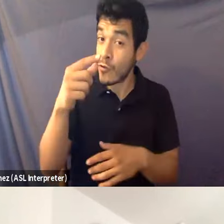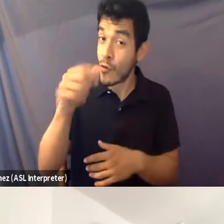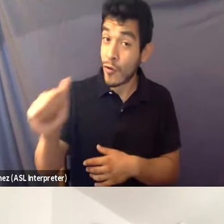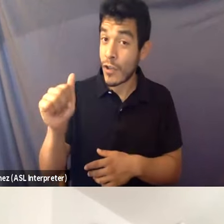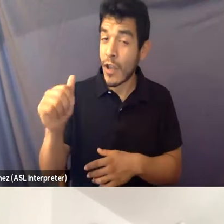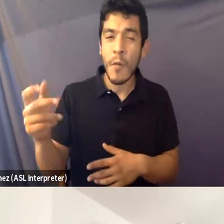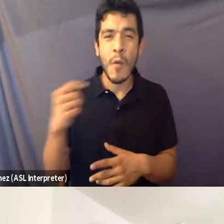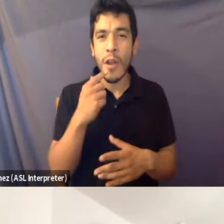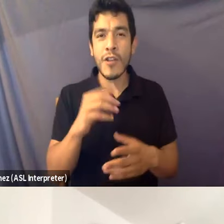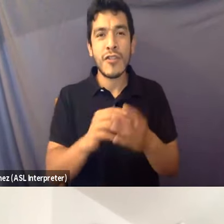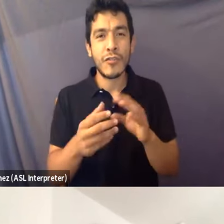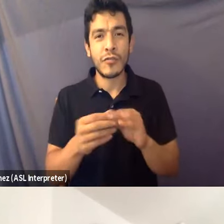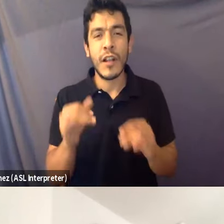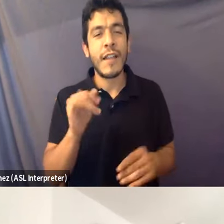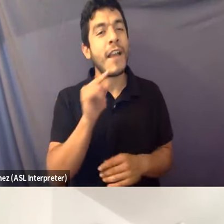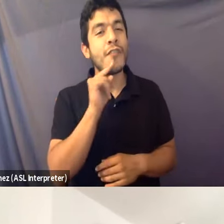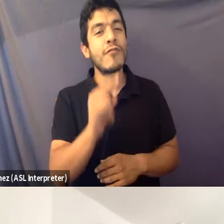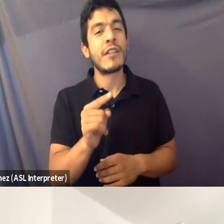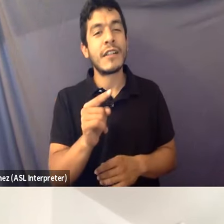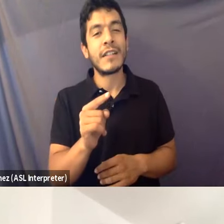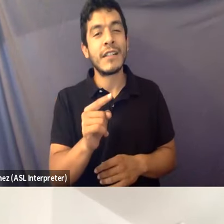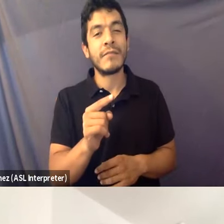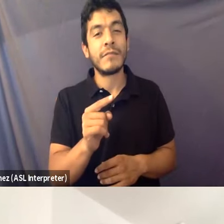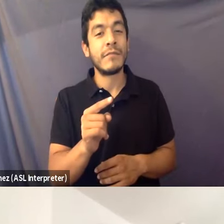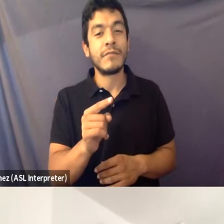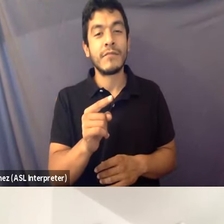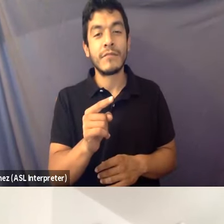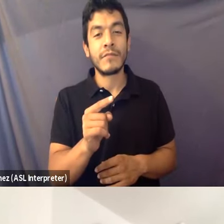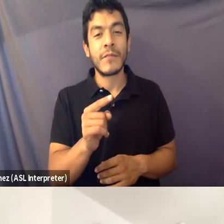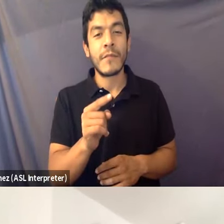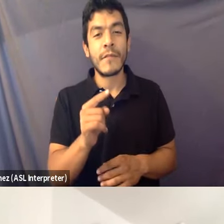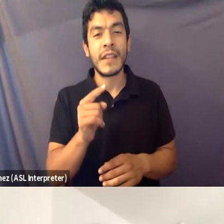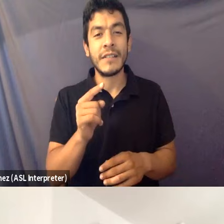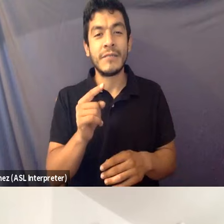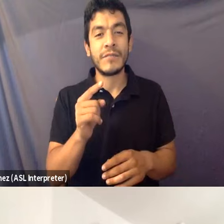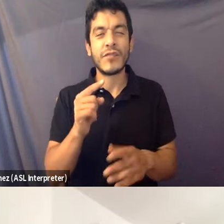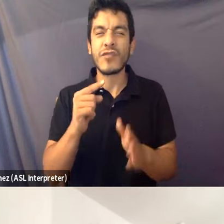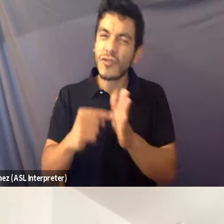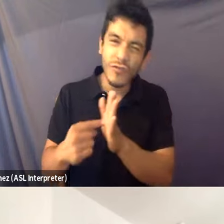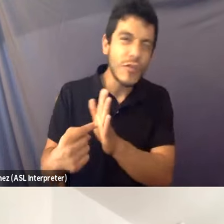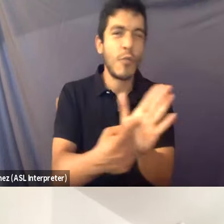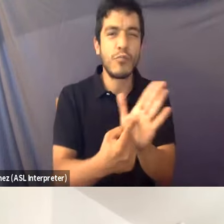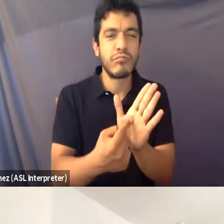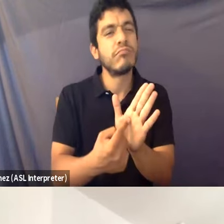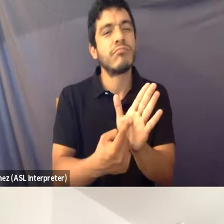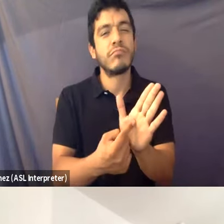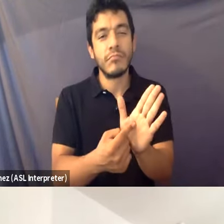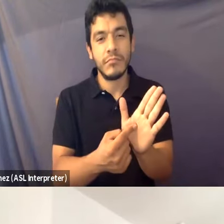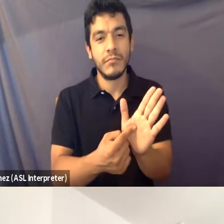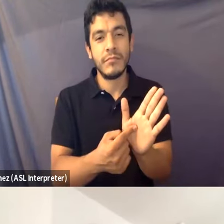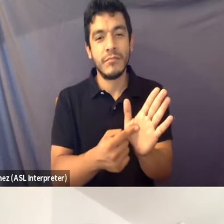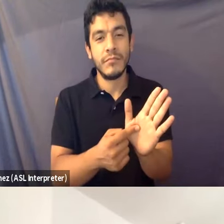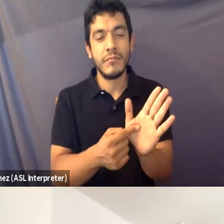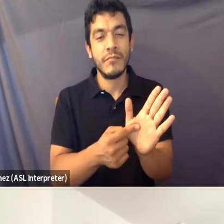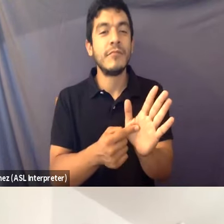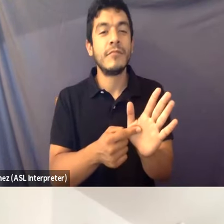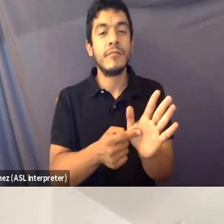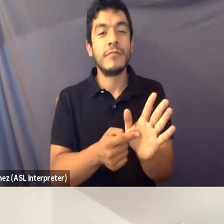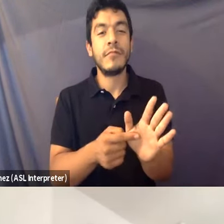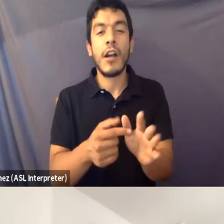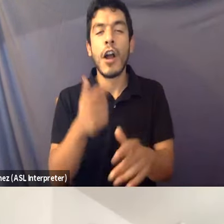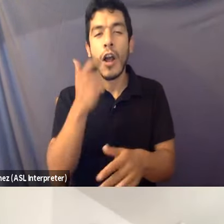story that really firmly stuck a stake in the ground that, you know, looking at race and